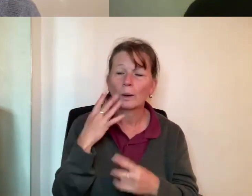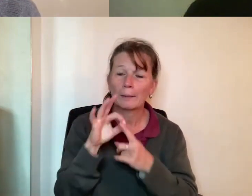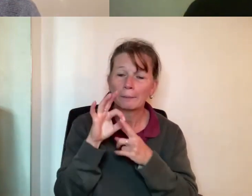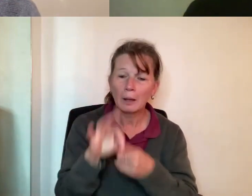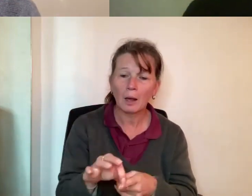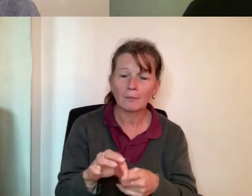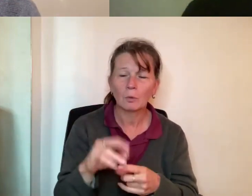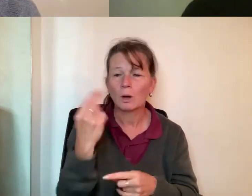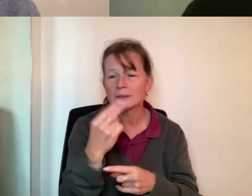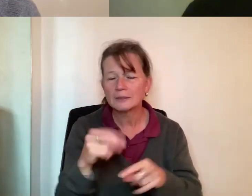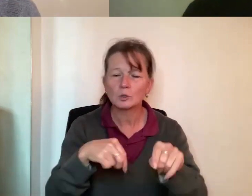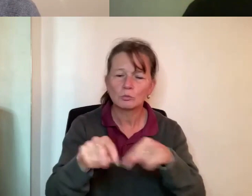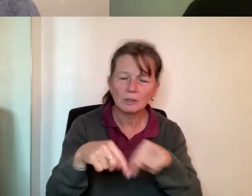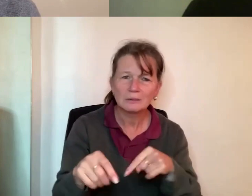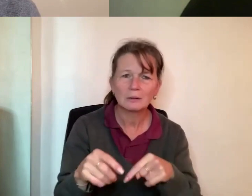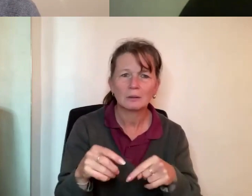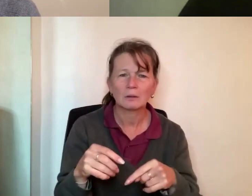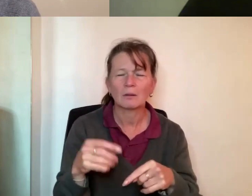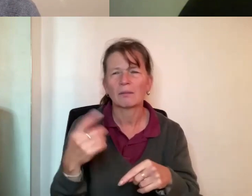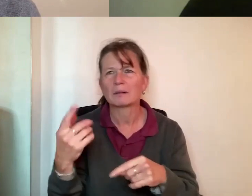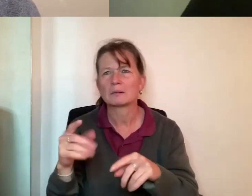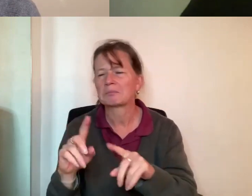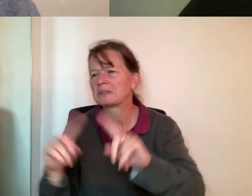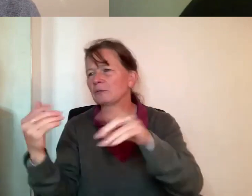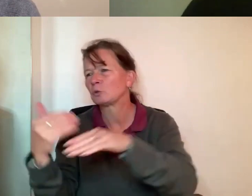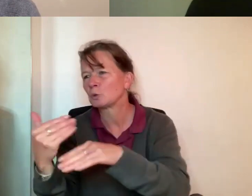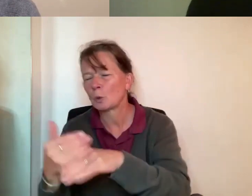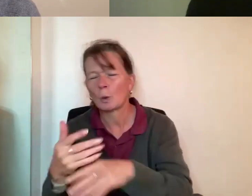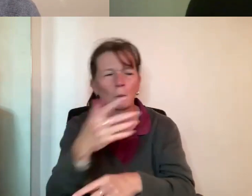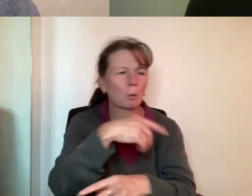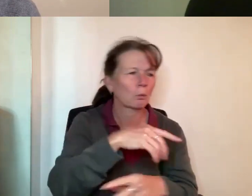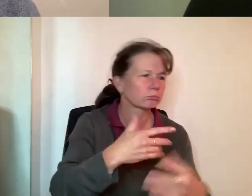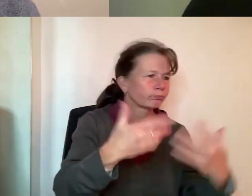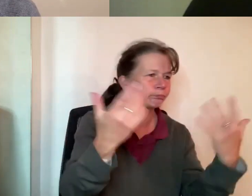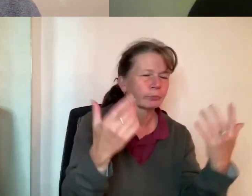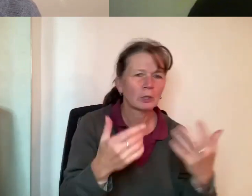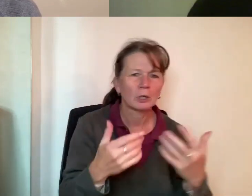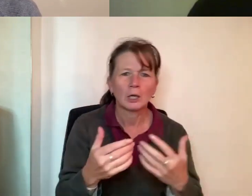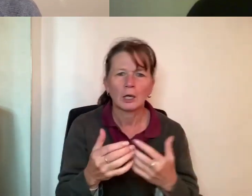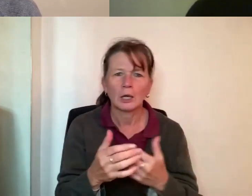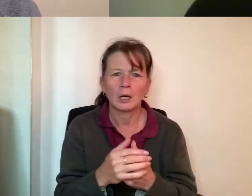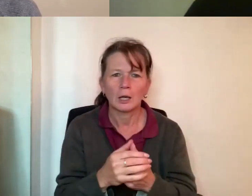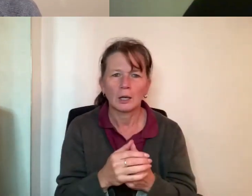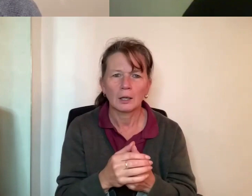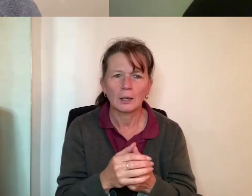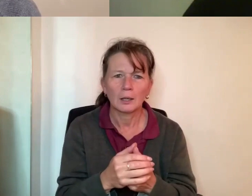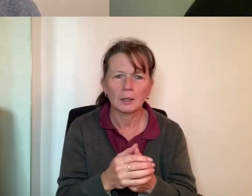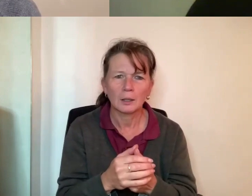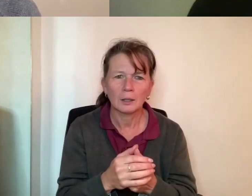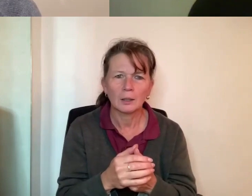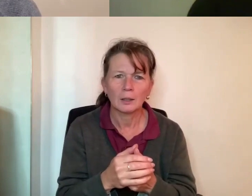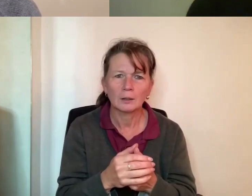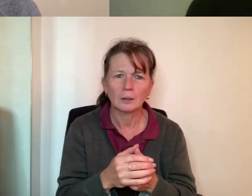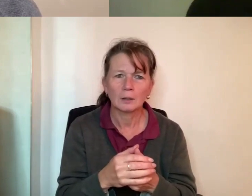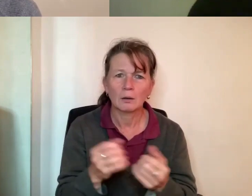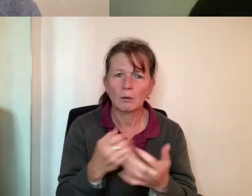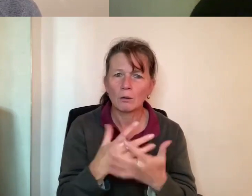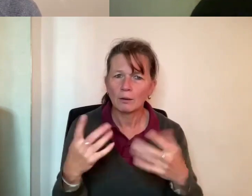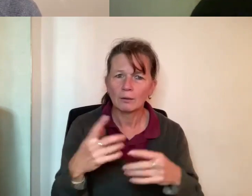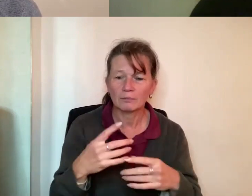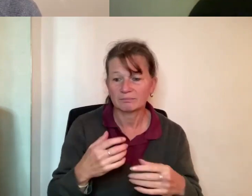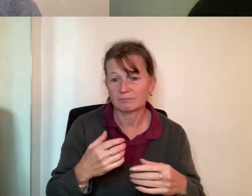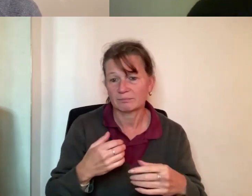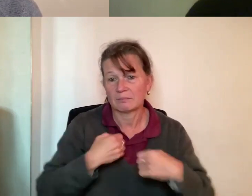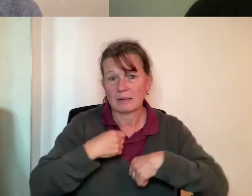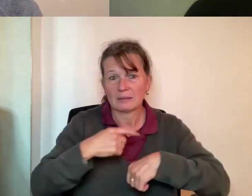artistic director, which is somehow another job, or really often a manager of a building, or more and more that. And the rest of the time, the rest of my time,